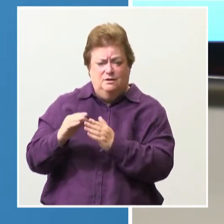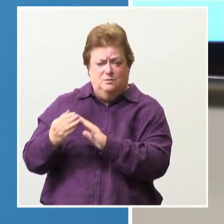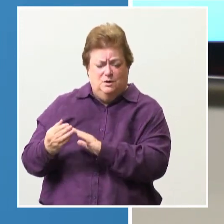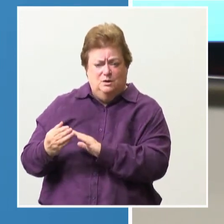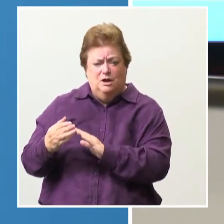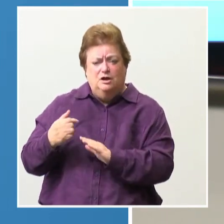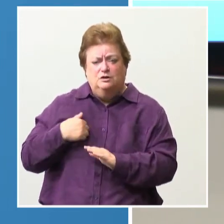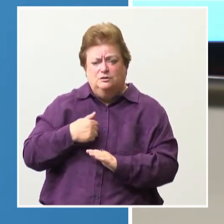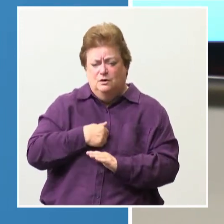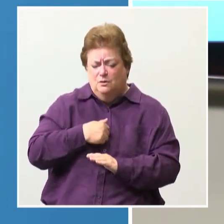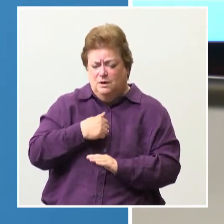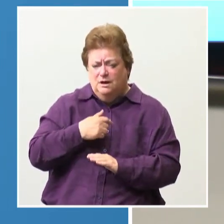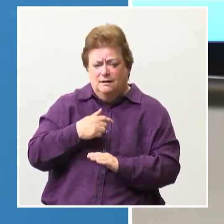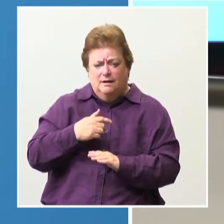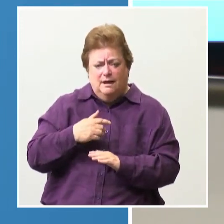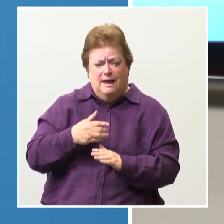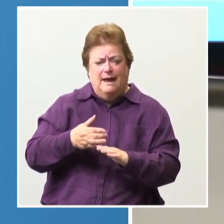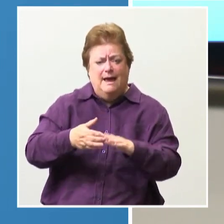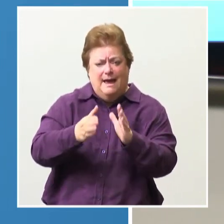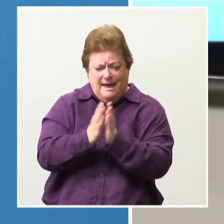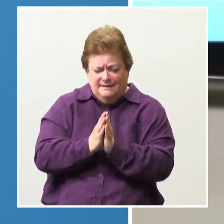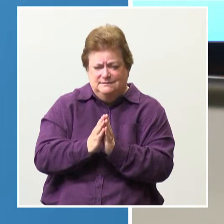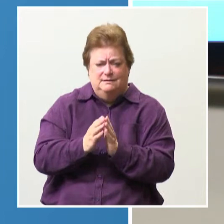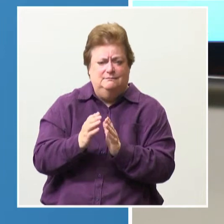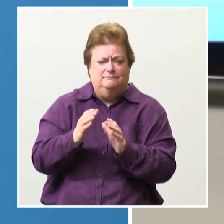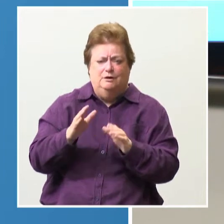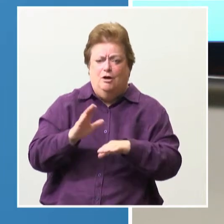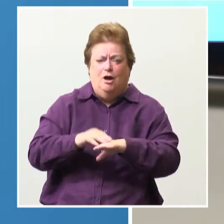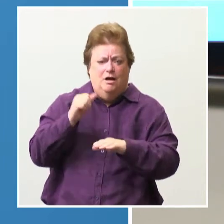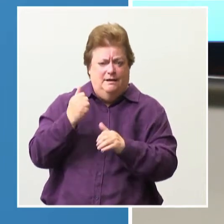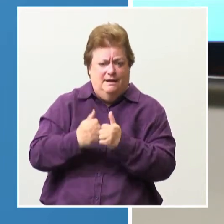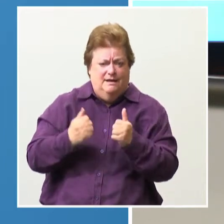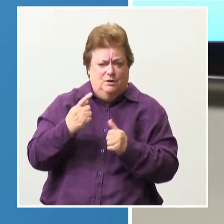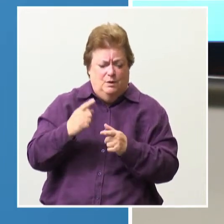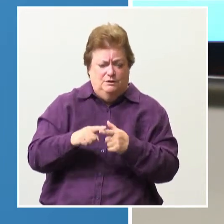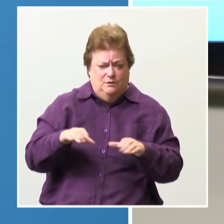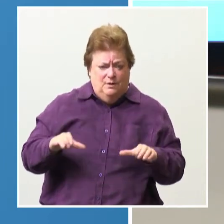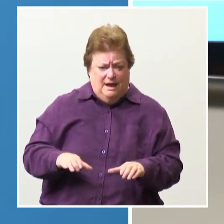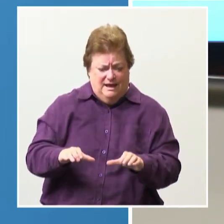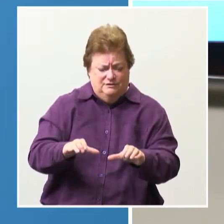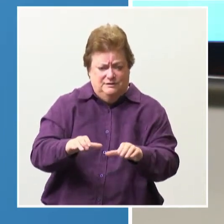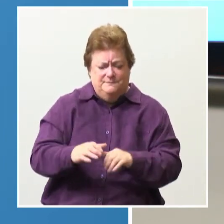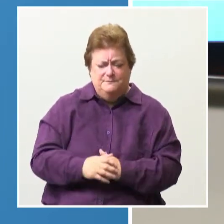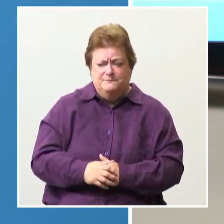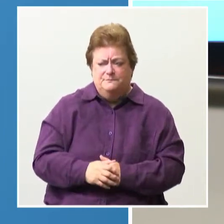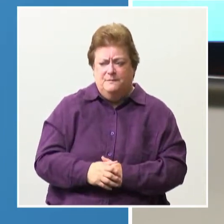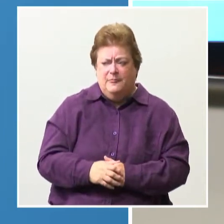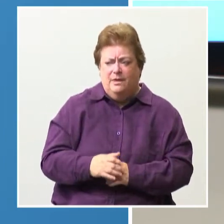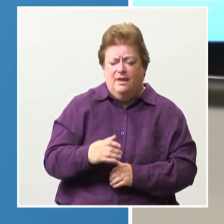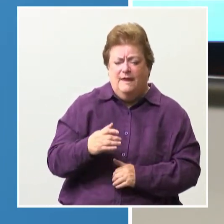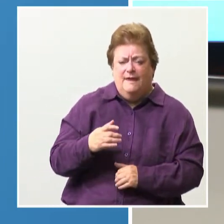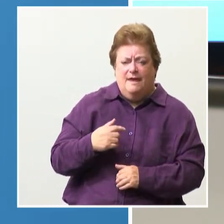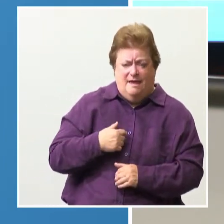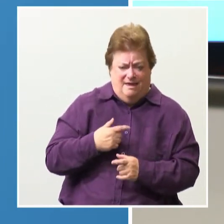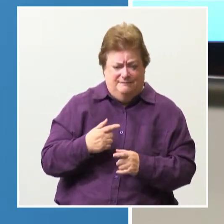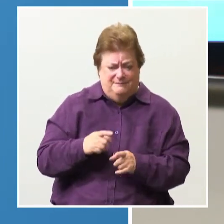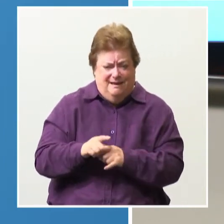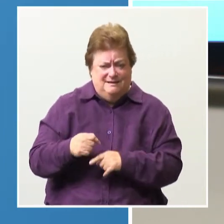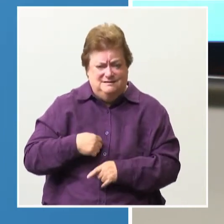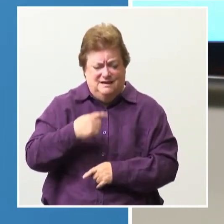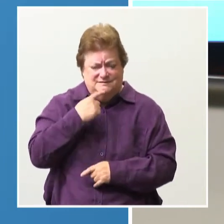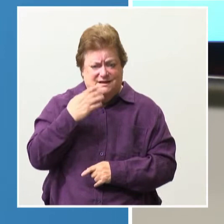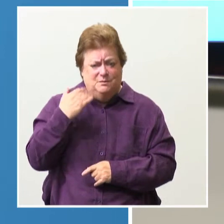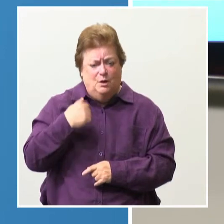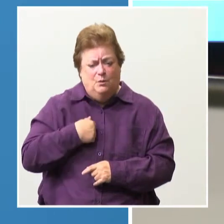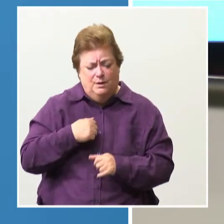really calling everyone to action to do that. And as I said at the briefing, we're going to